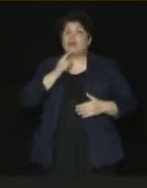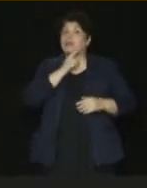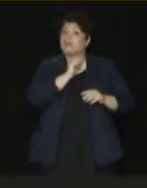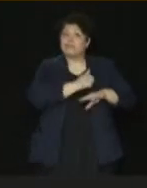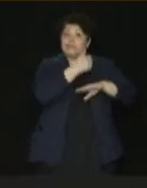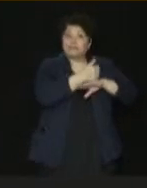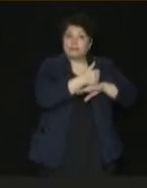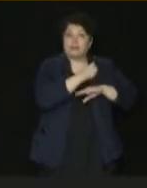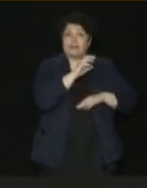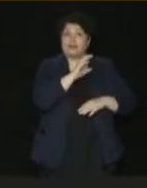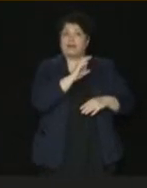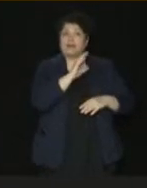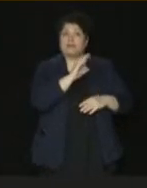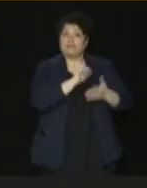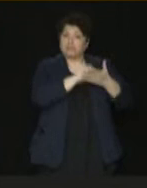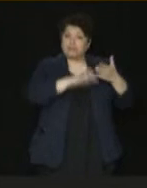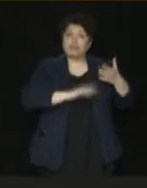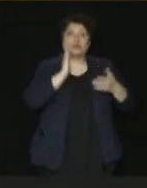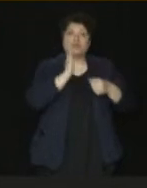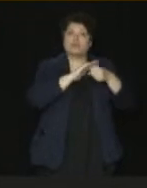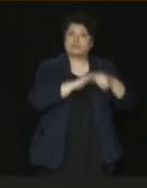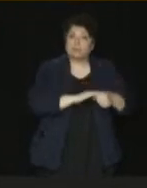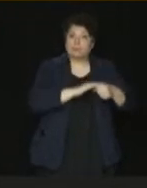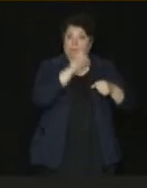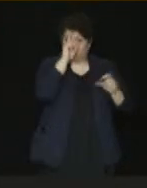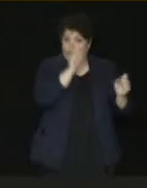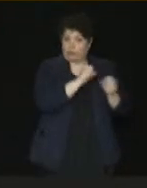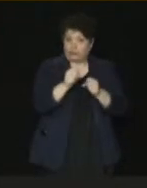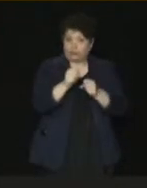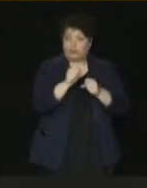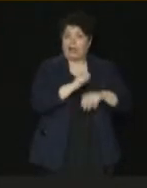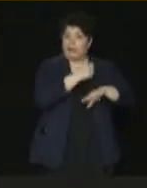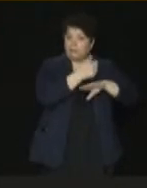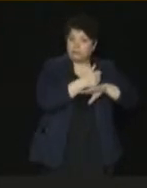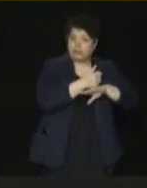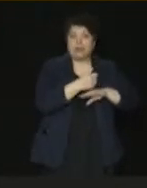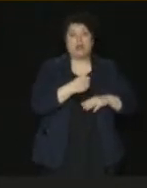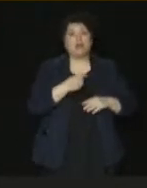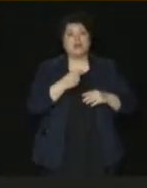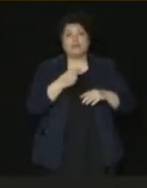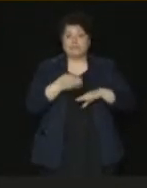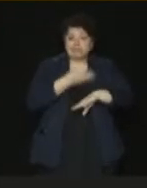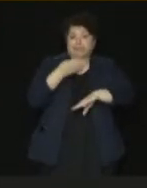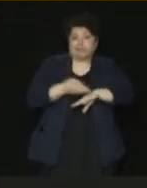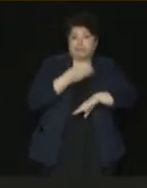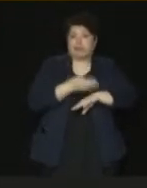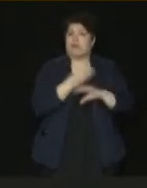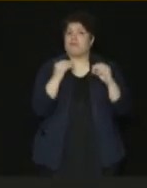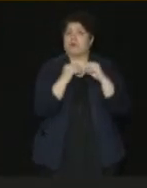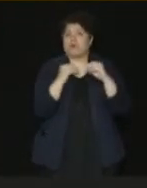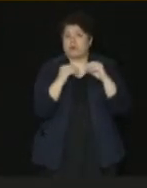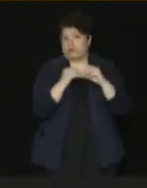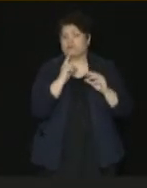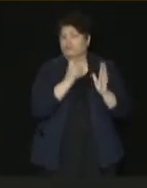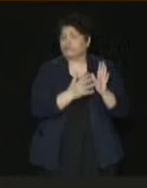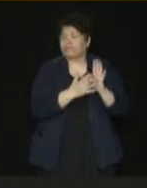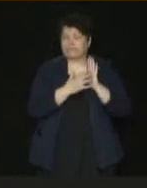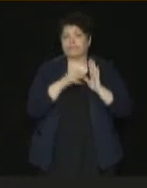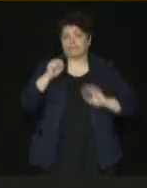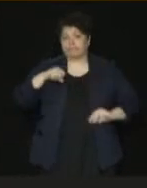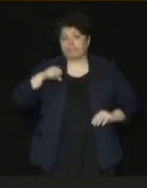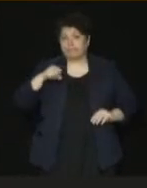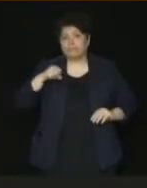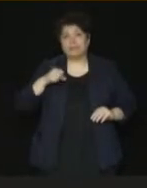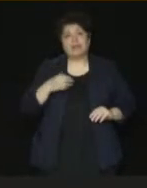our anti-racism strategy. We know that there is still a lot to do. We must